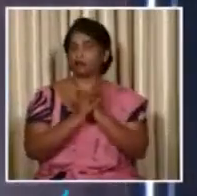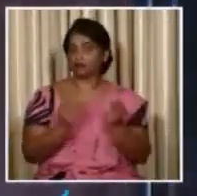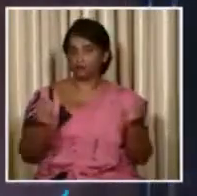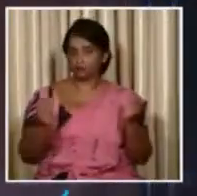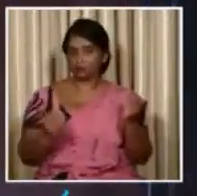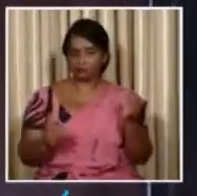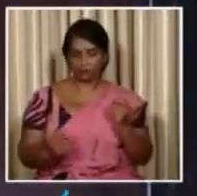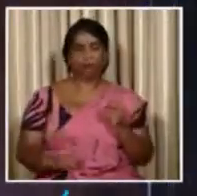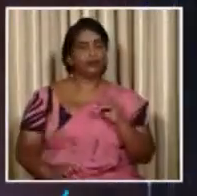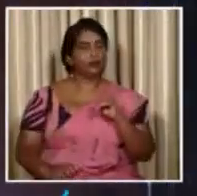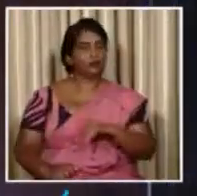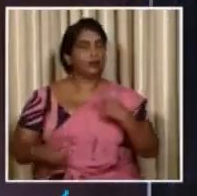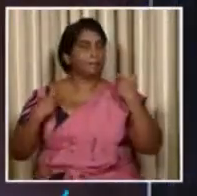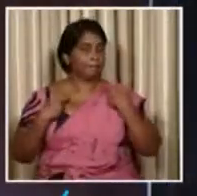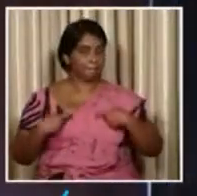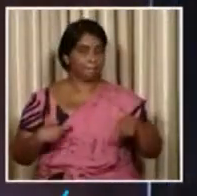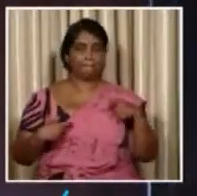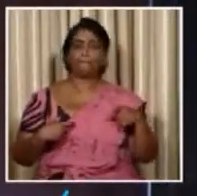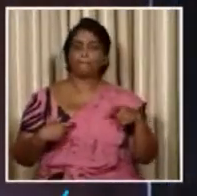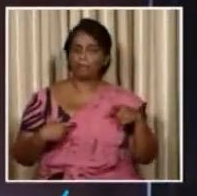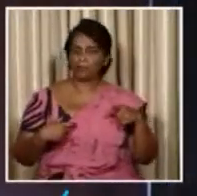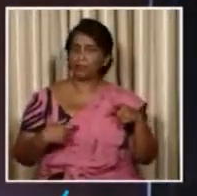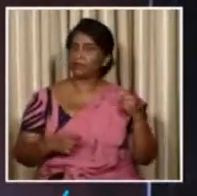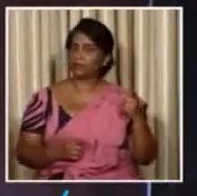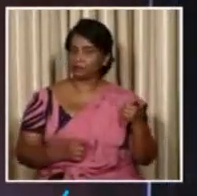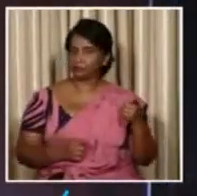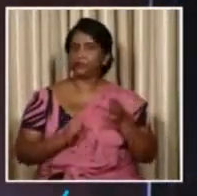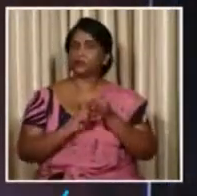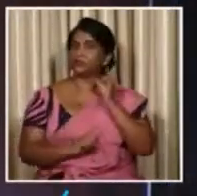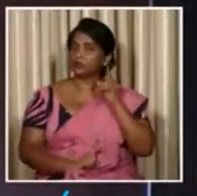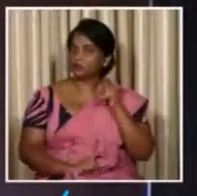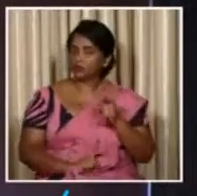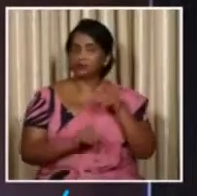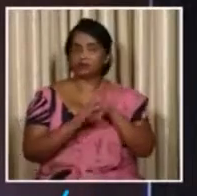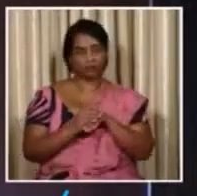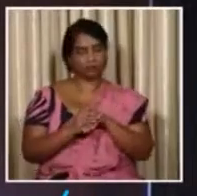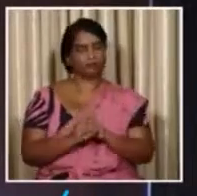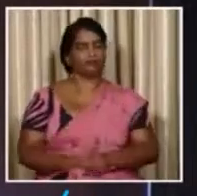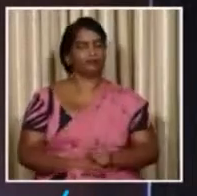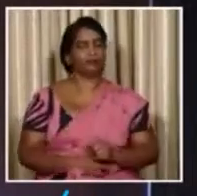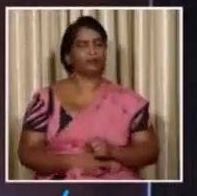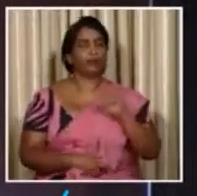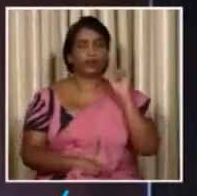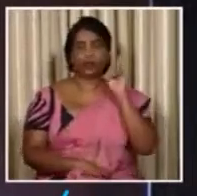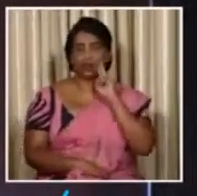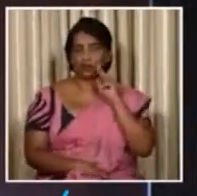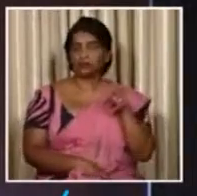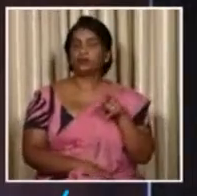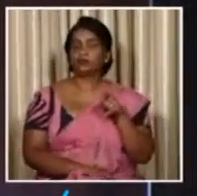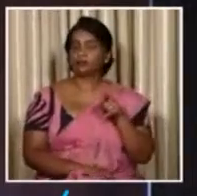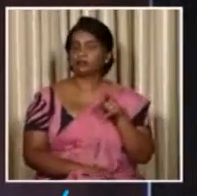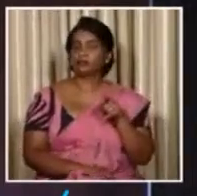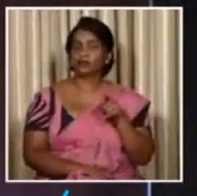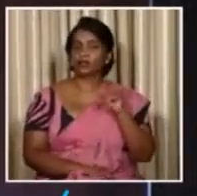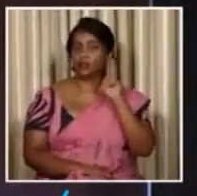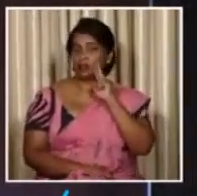saw Mahinda Rajapaksa attempting a similar strategy, floating the idea of making Ranil Wickremesinghe the constitutional guaranteed lifelong leader